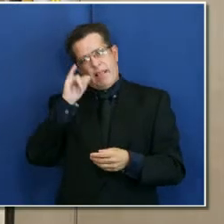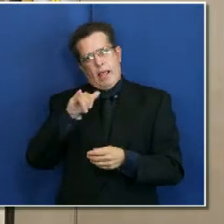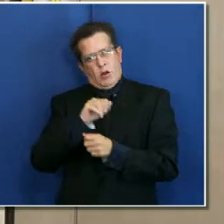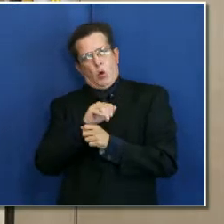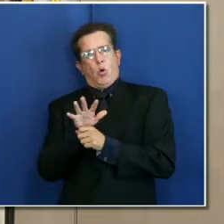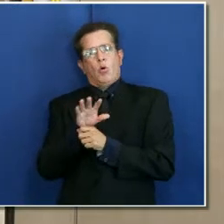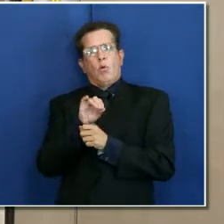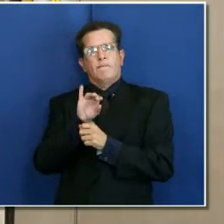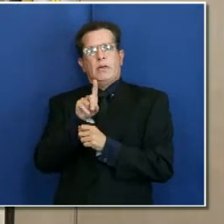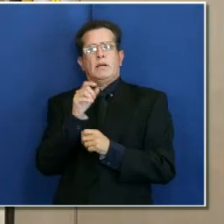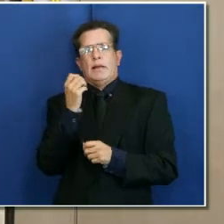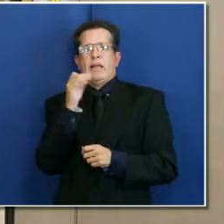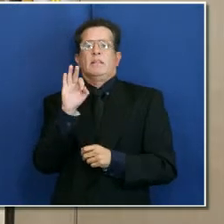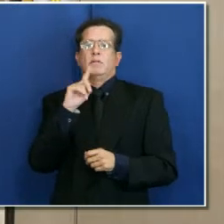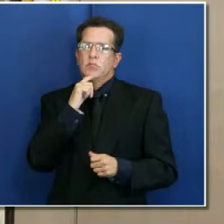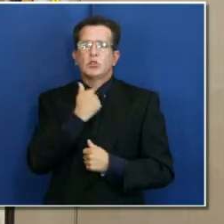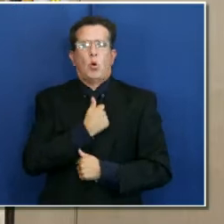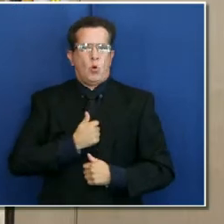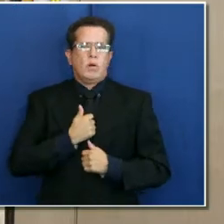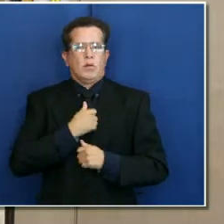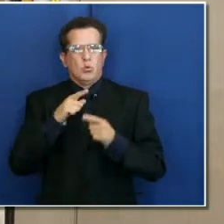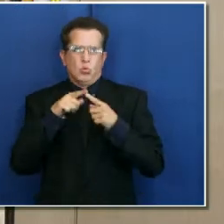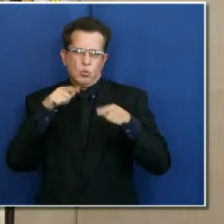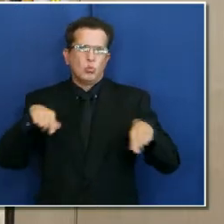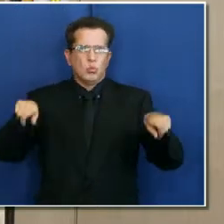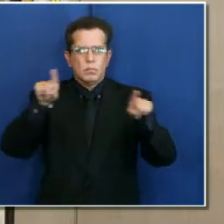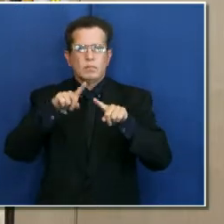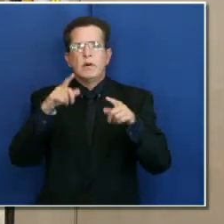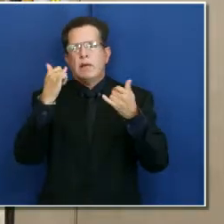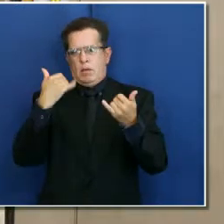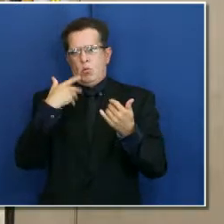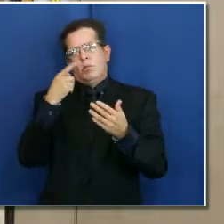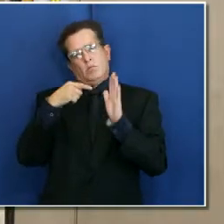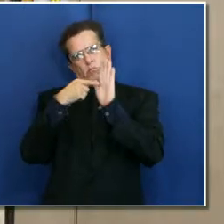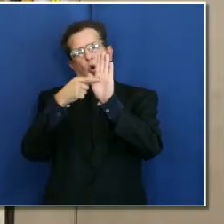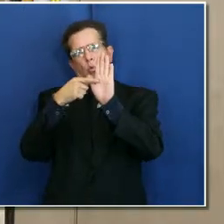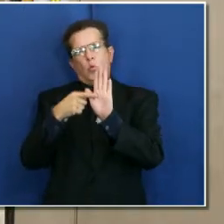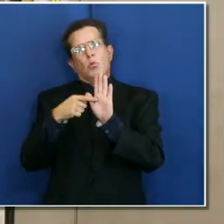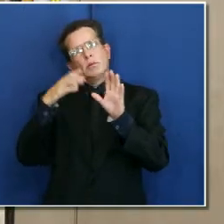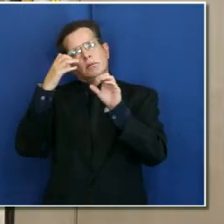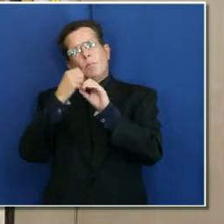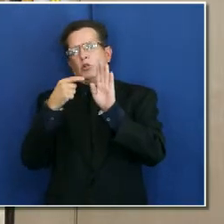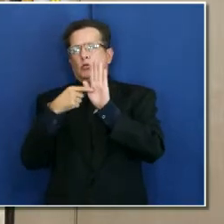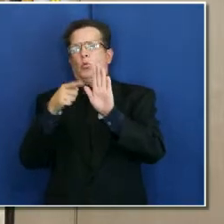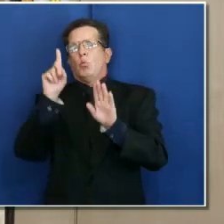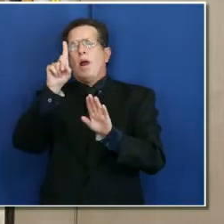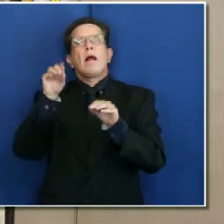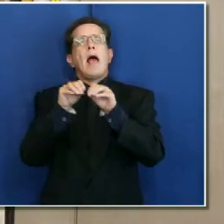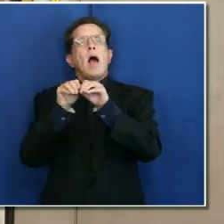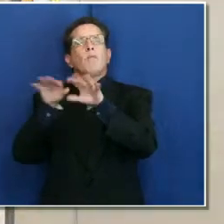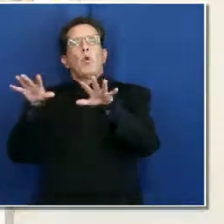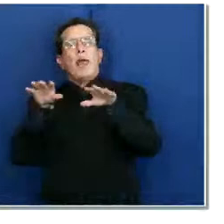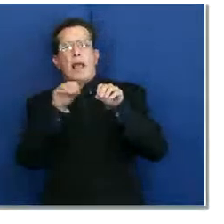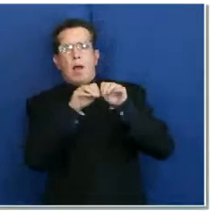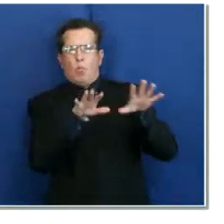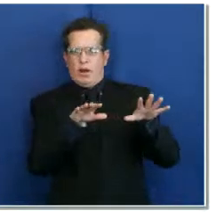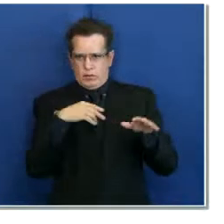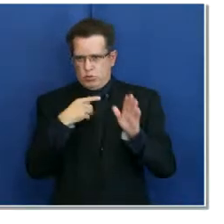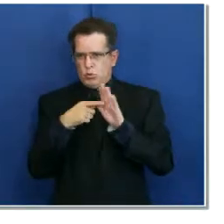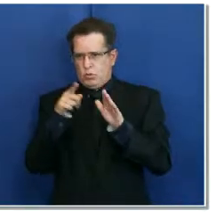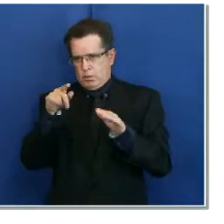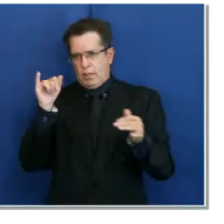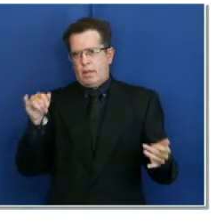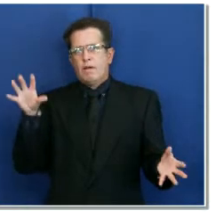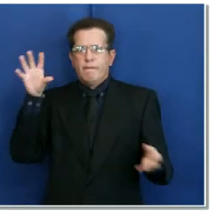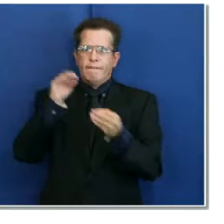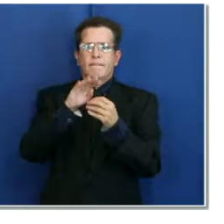COVID-19. Now I will discuss a summary of our outbreaks. Since the beginning of the pandemic,